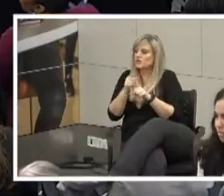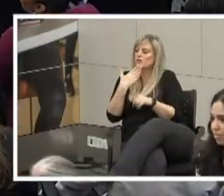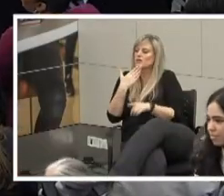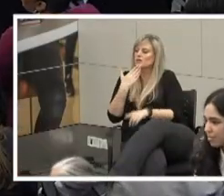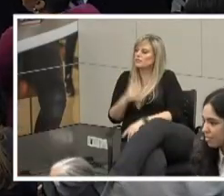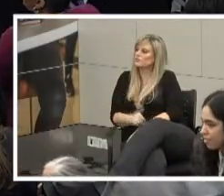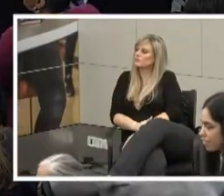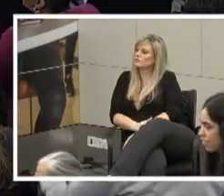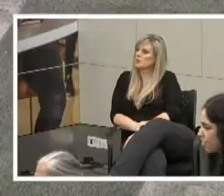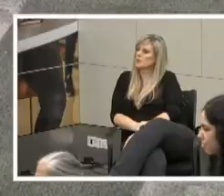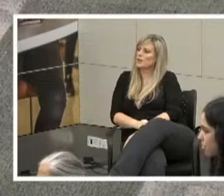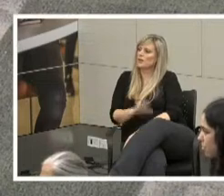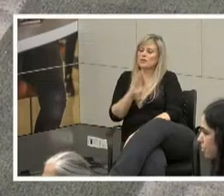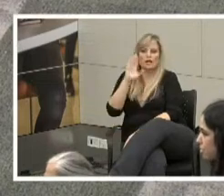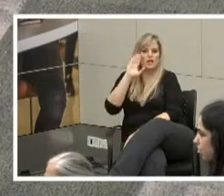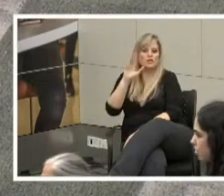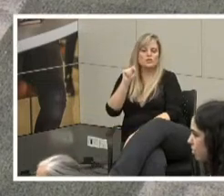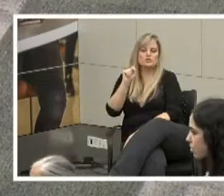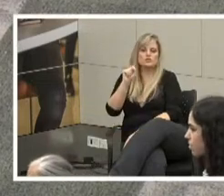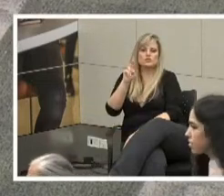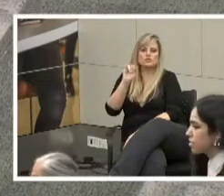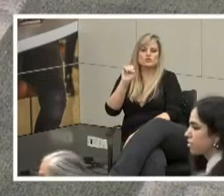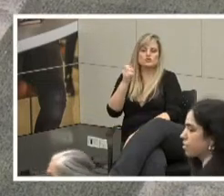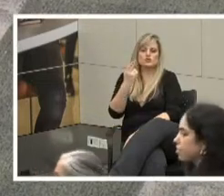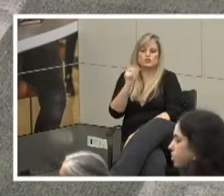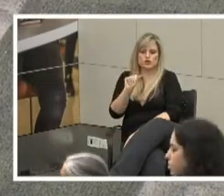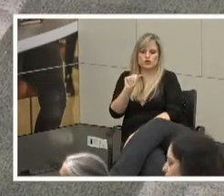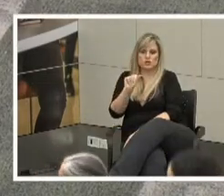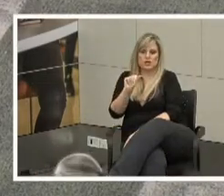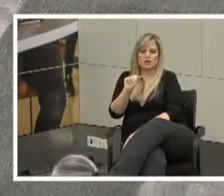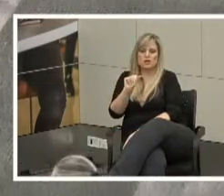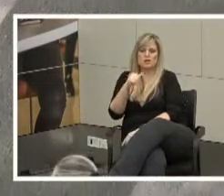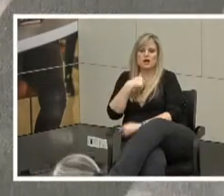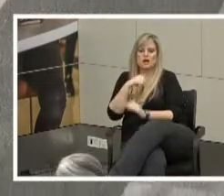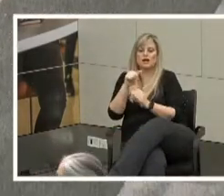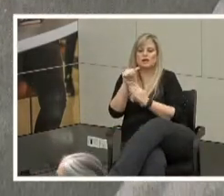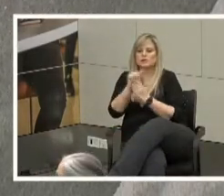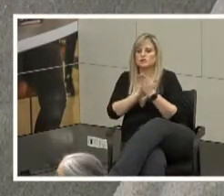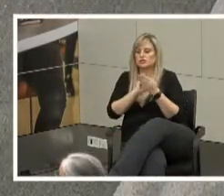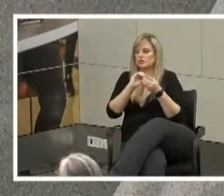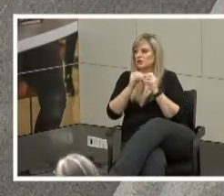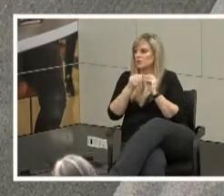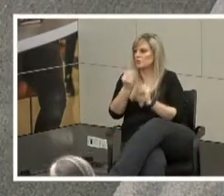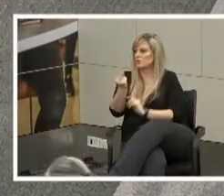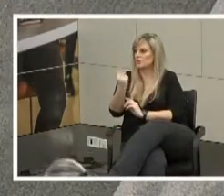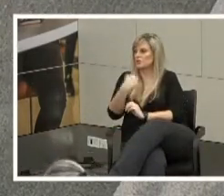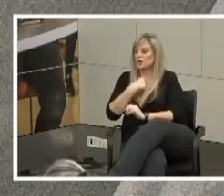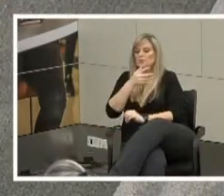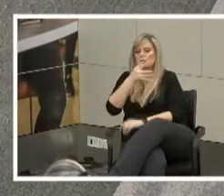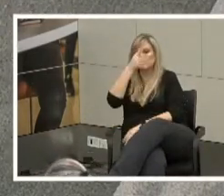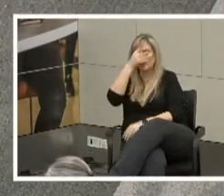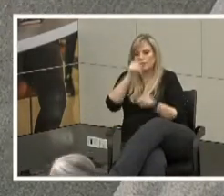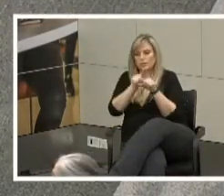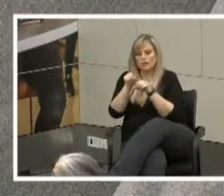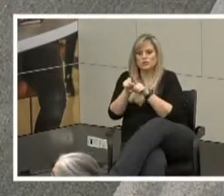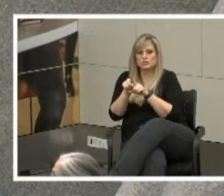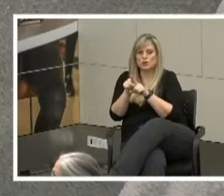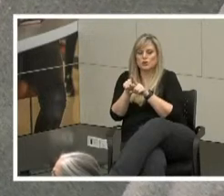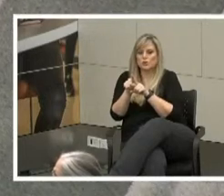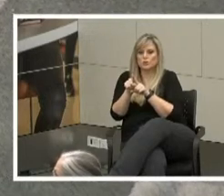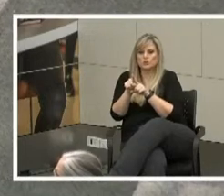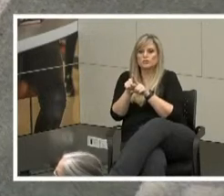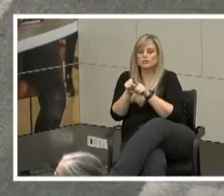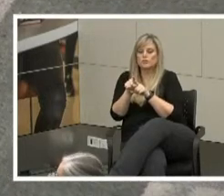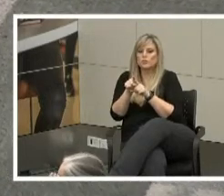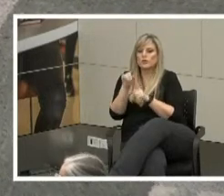thank you agenda item number two I'm an HISD parent and taxpayer no trust no